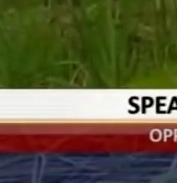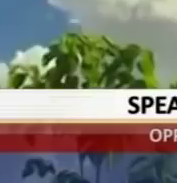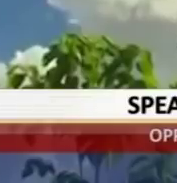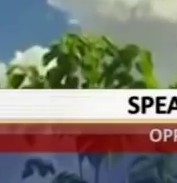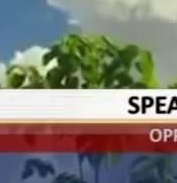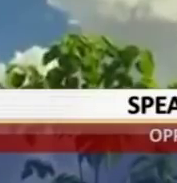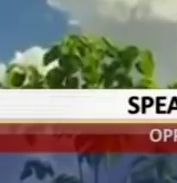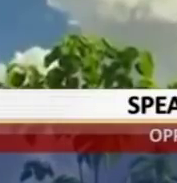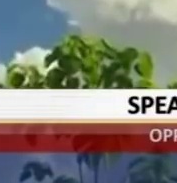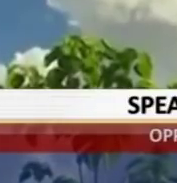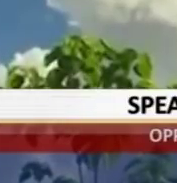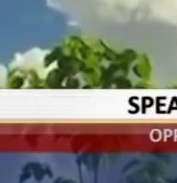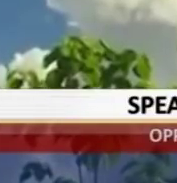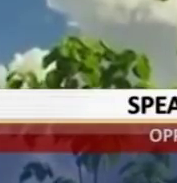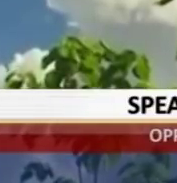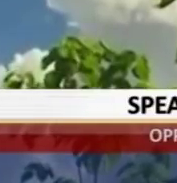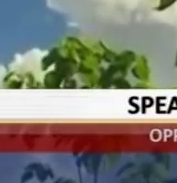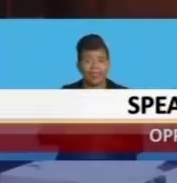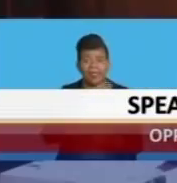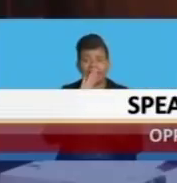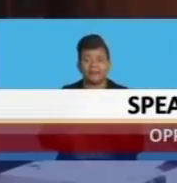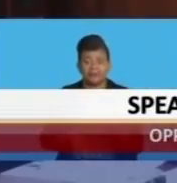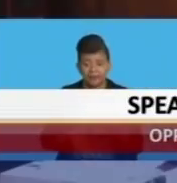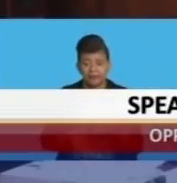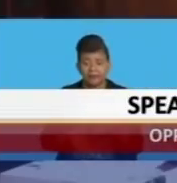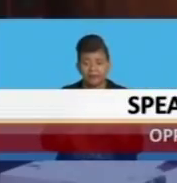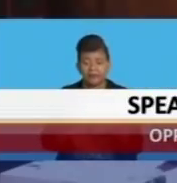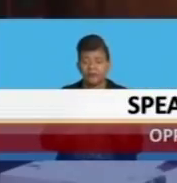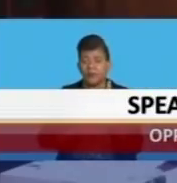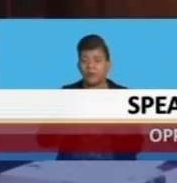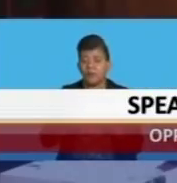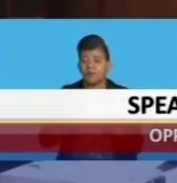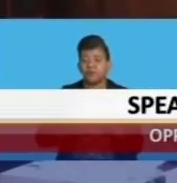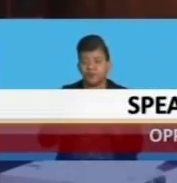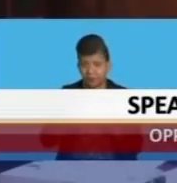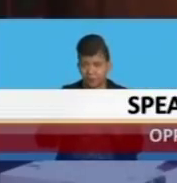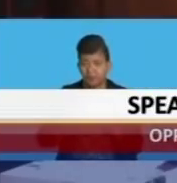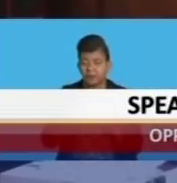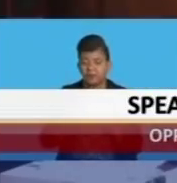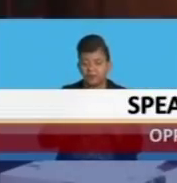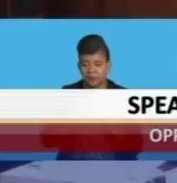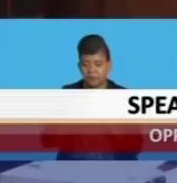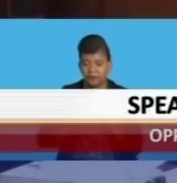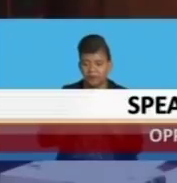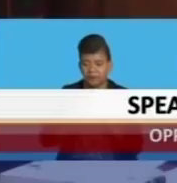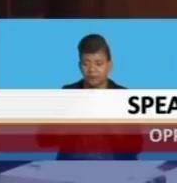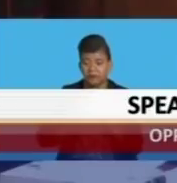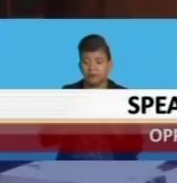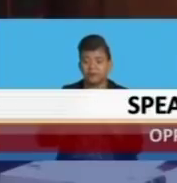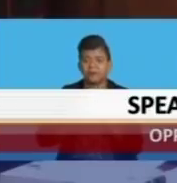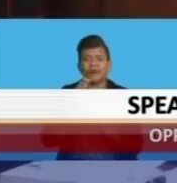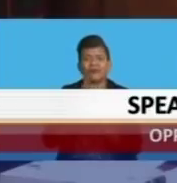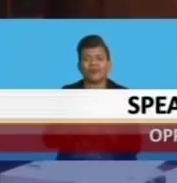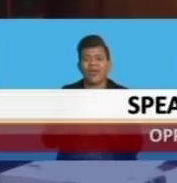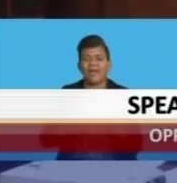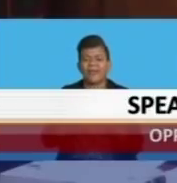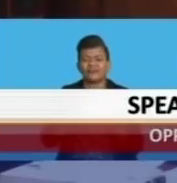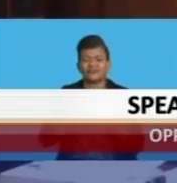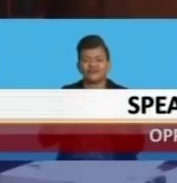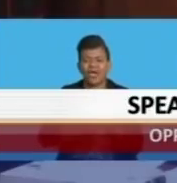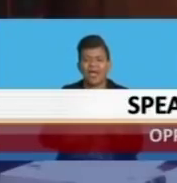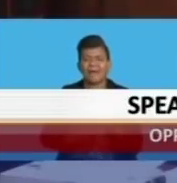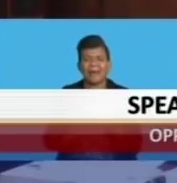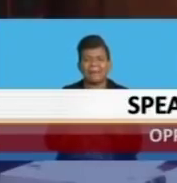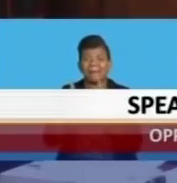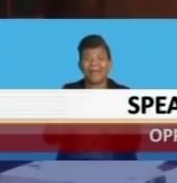are issued under written law. He adds such matters are to be addressed by the executive and not Parliament, and any legal issue